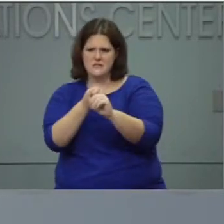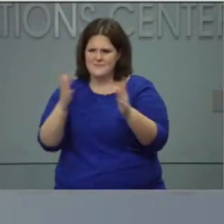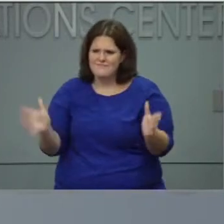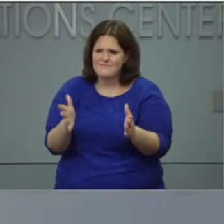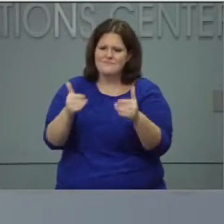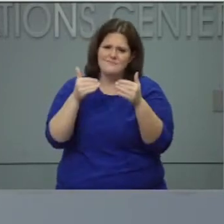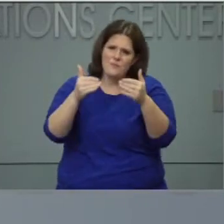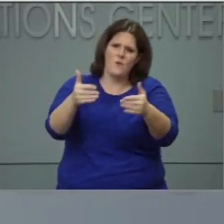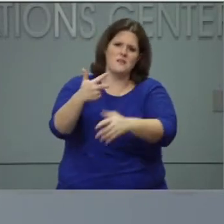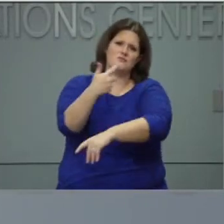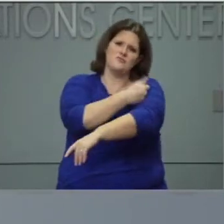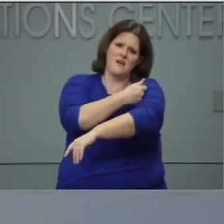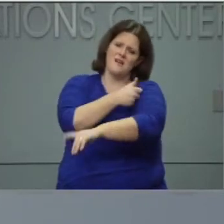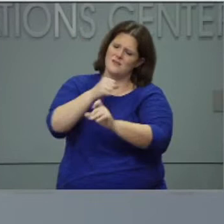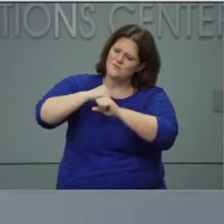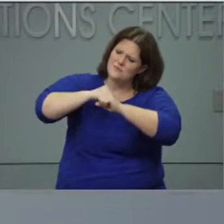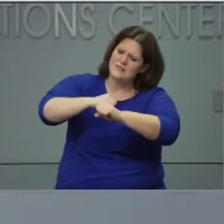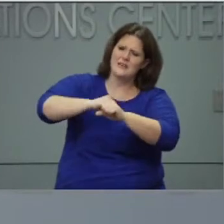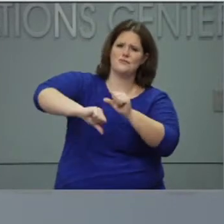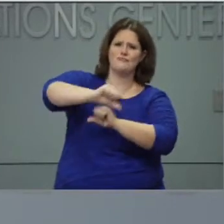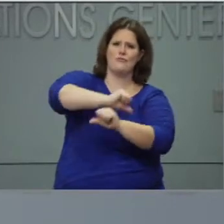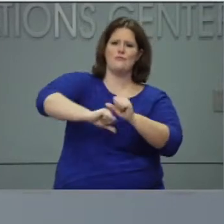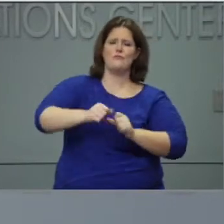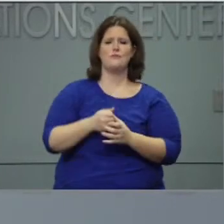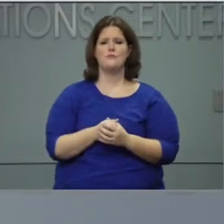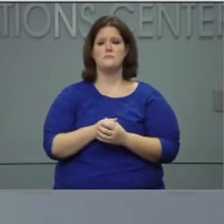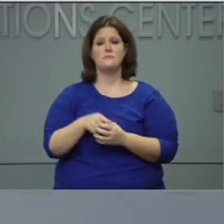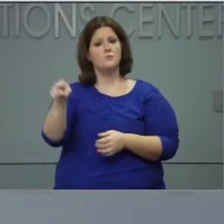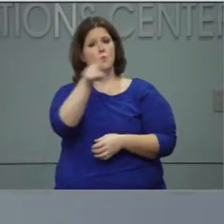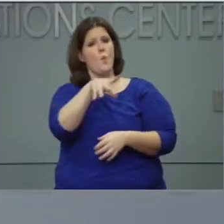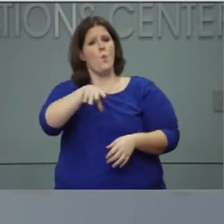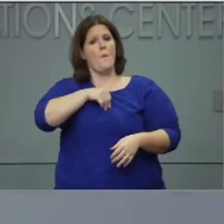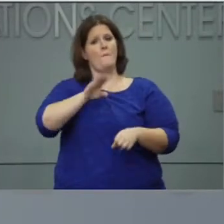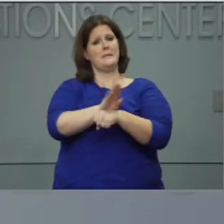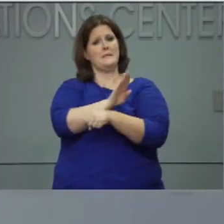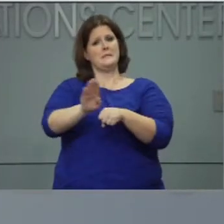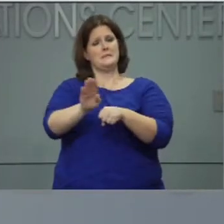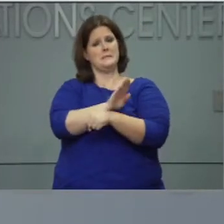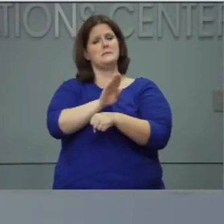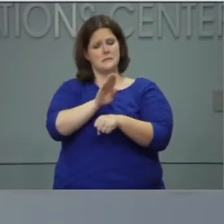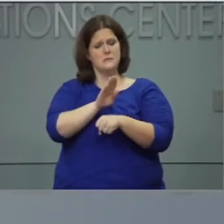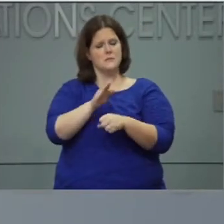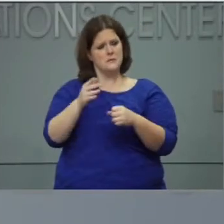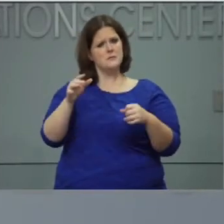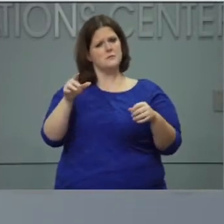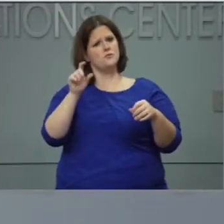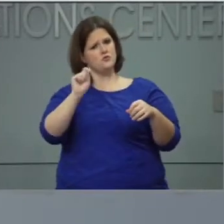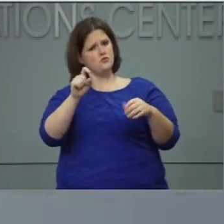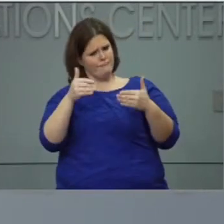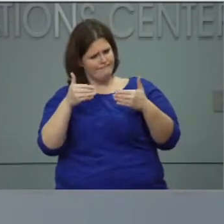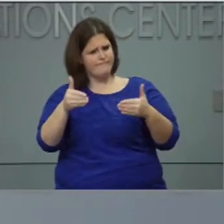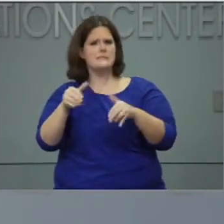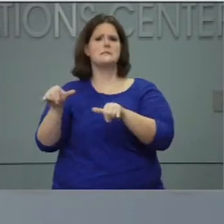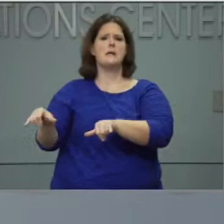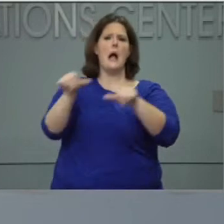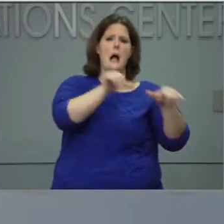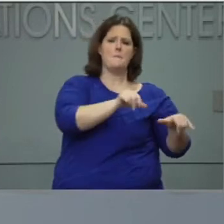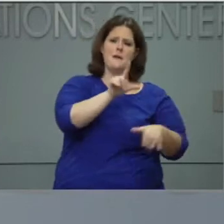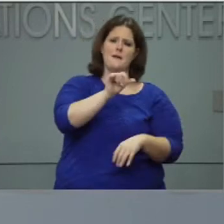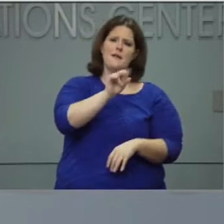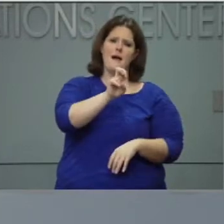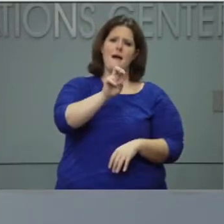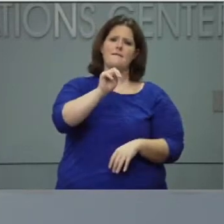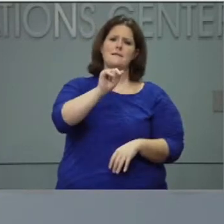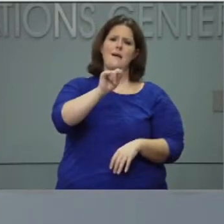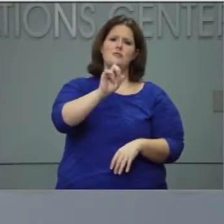to protect each other. If you're an employer, join businesses like Live Nation and require your employees and customers